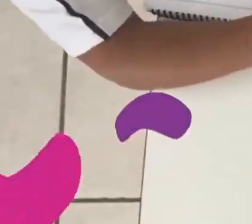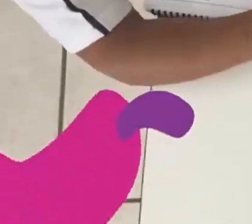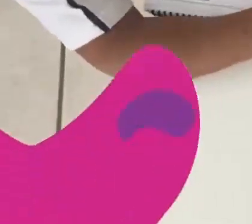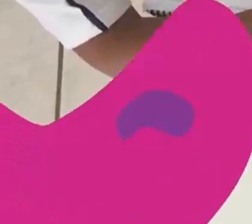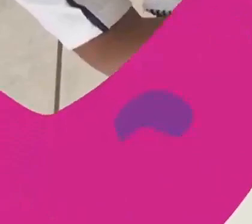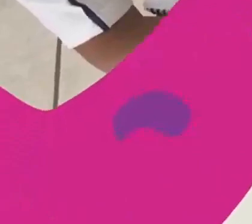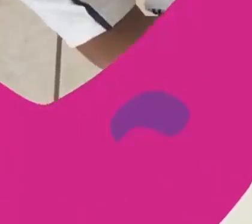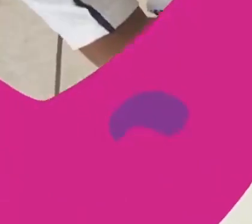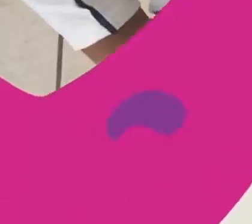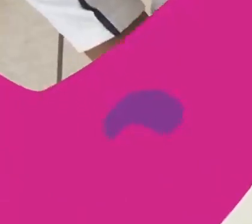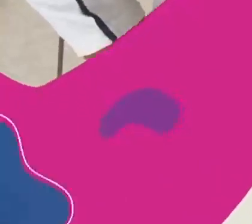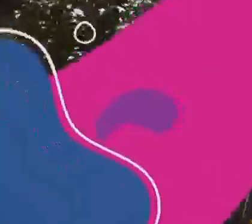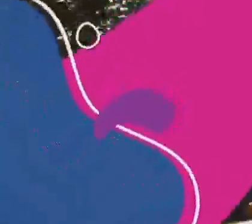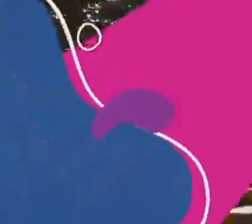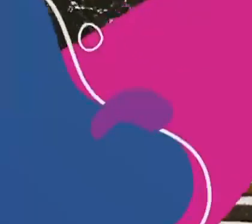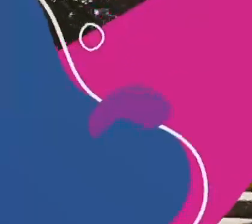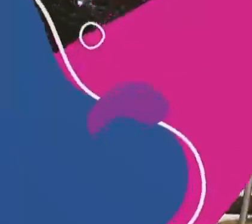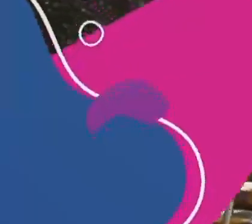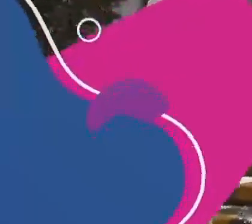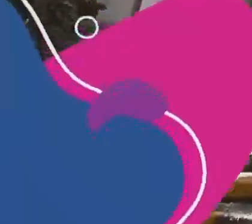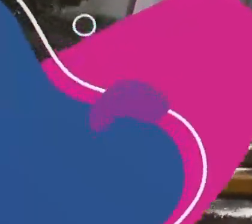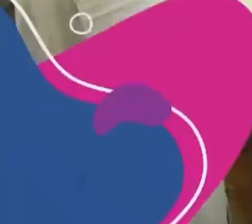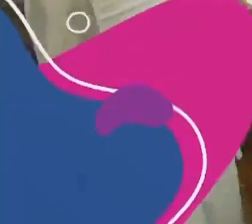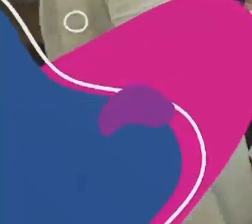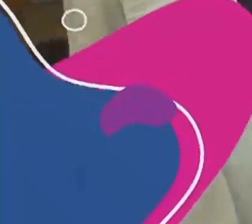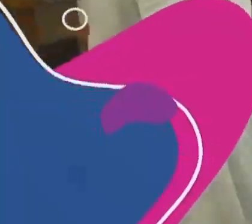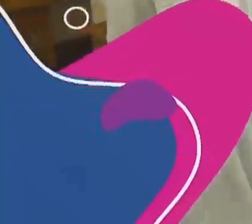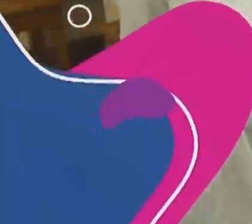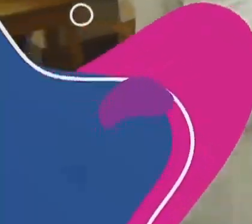Education is the passport to the future, and the Ministry of Education wants your